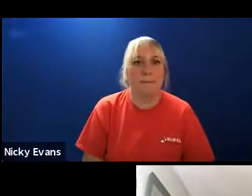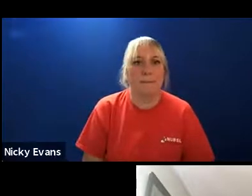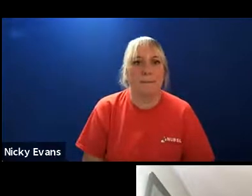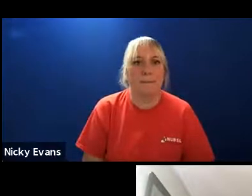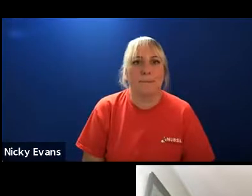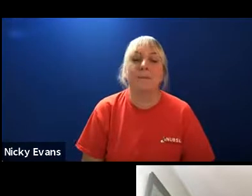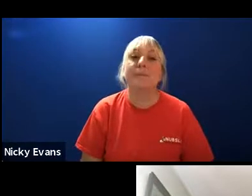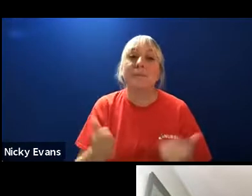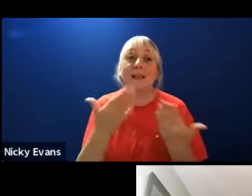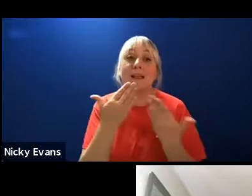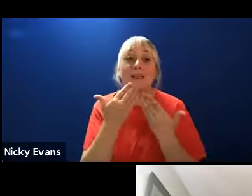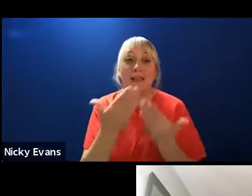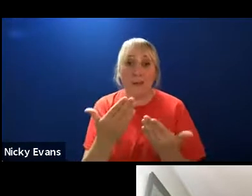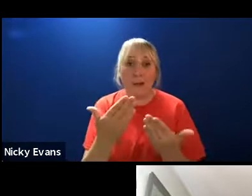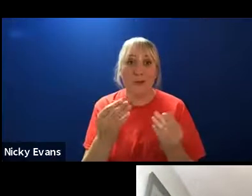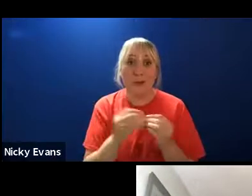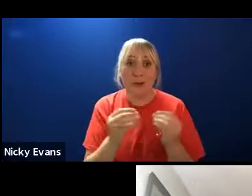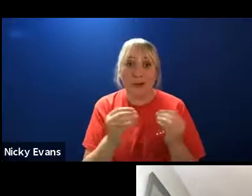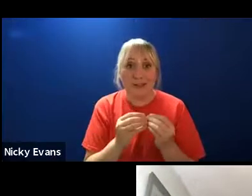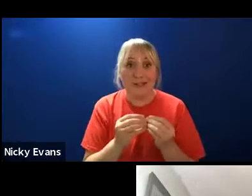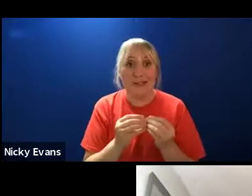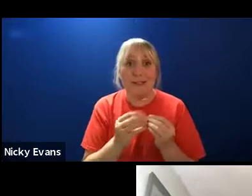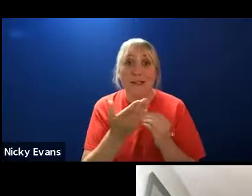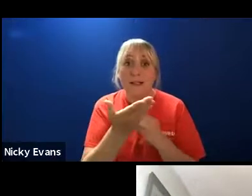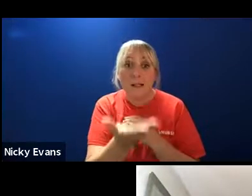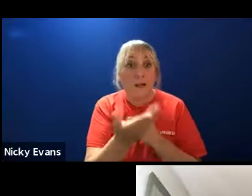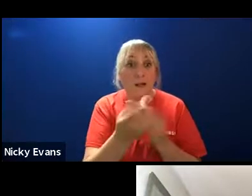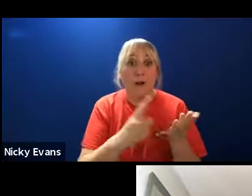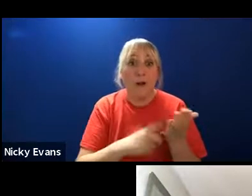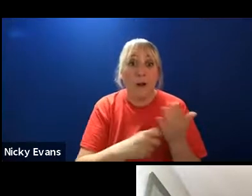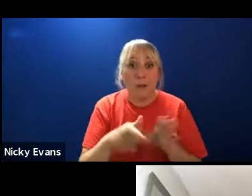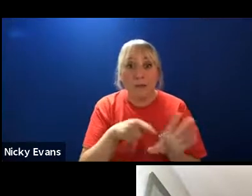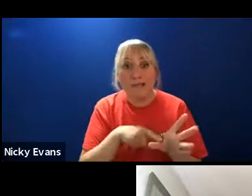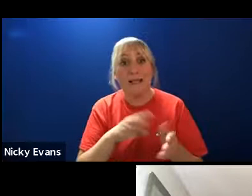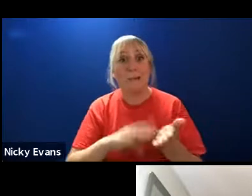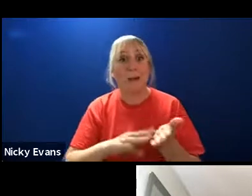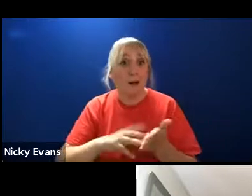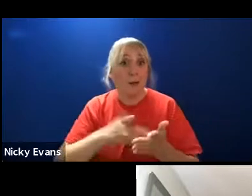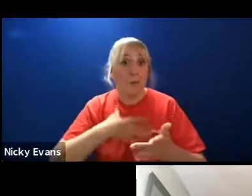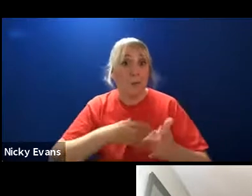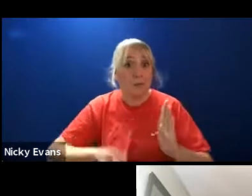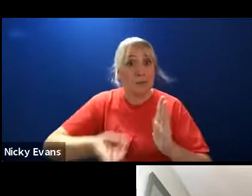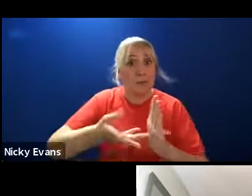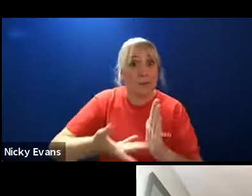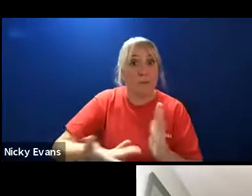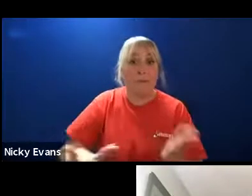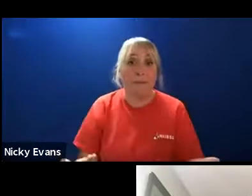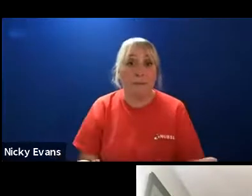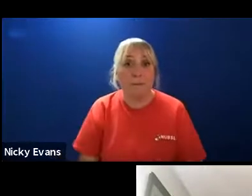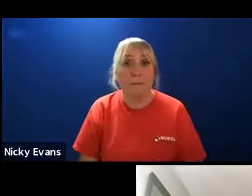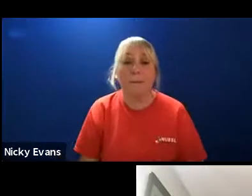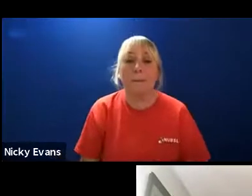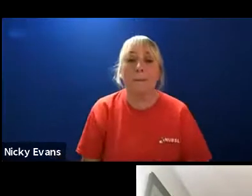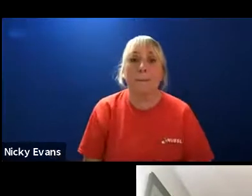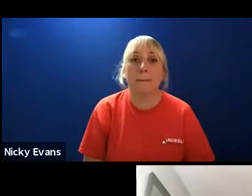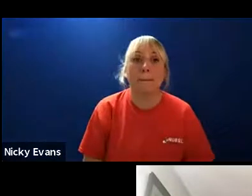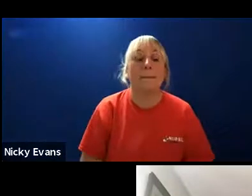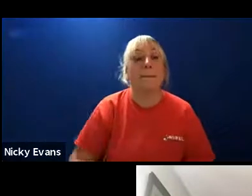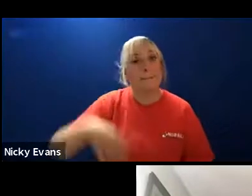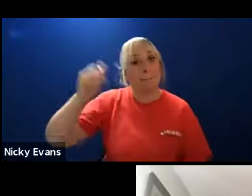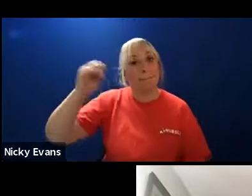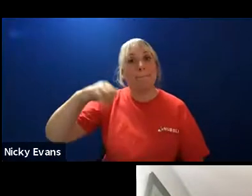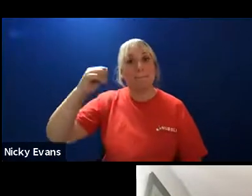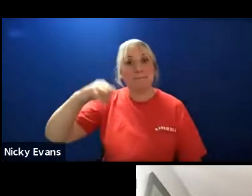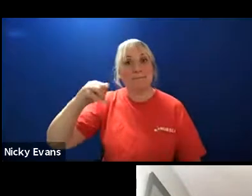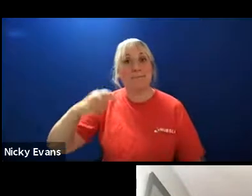Thanks, Bernard. Lucy, Malcolm, would either of you like to add anything to what Bernard said? Yeah, I